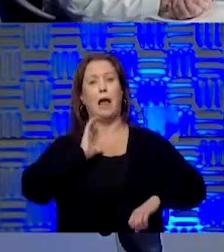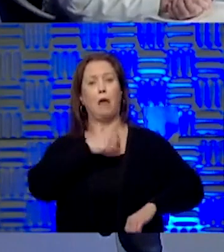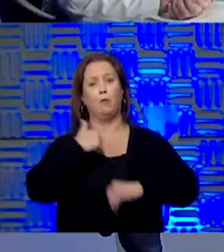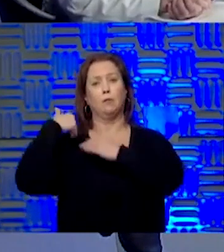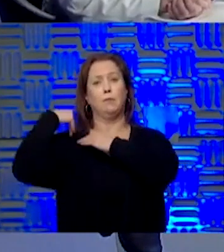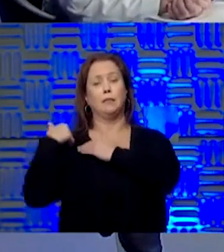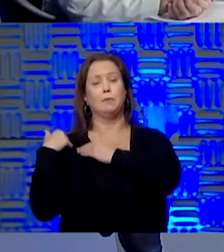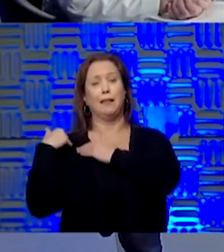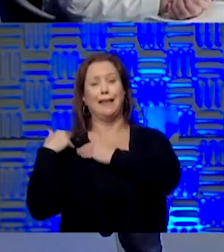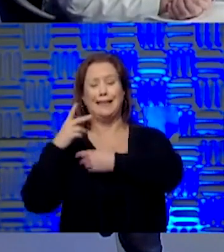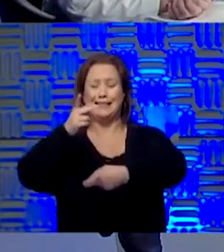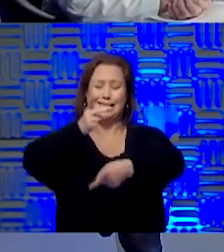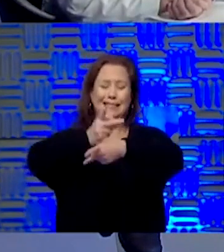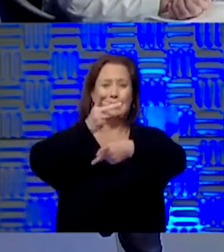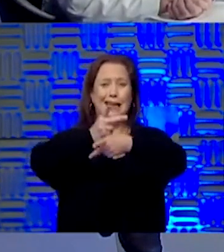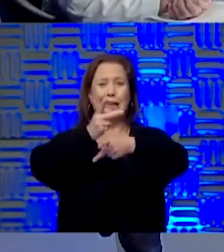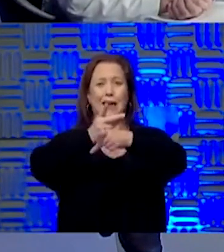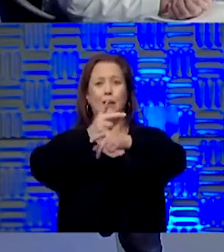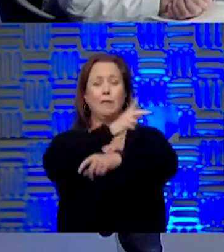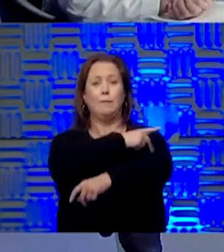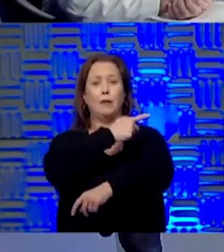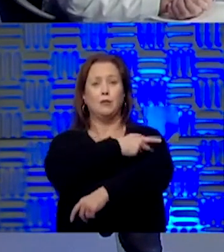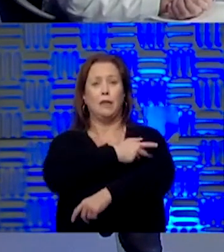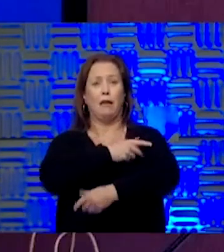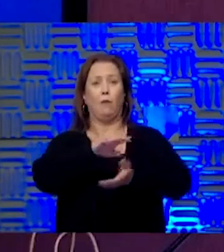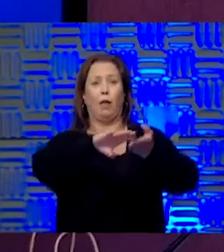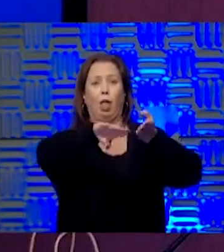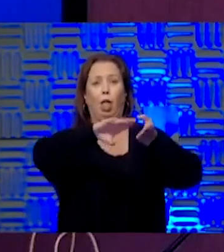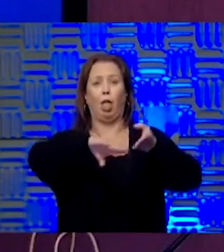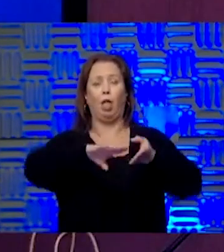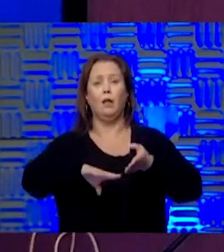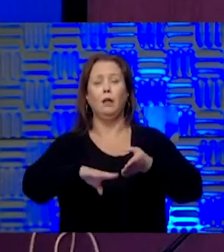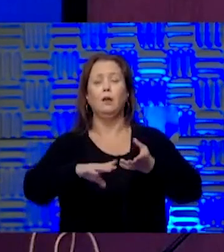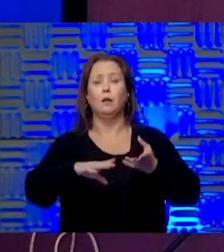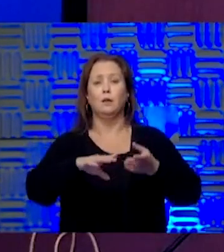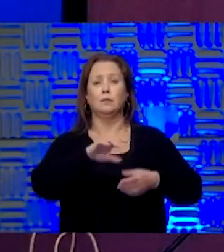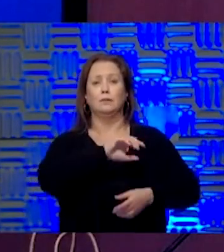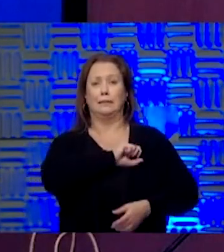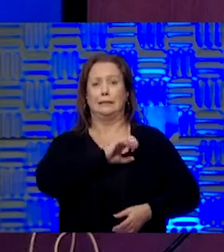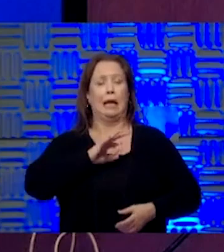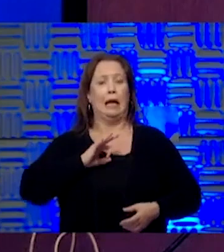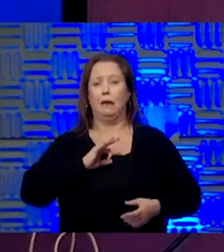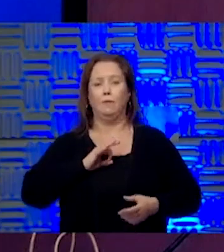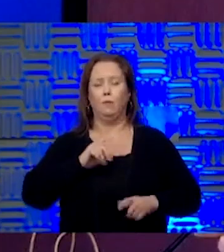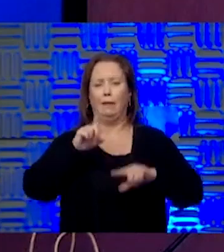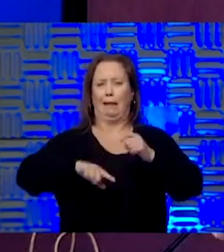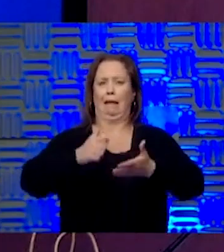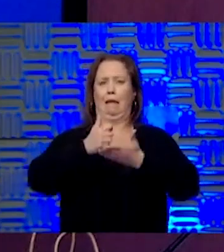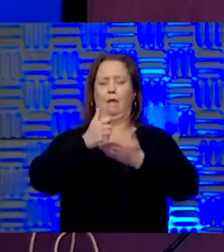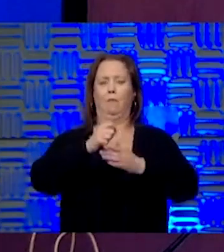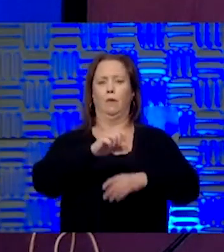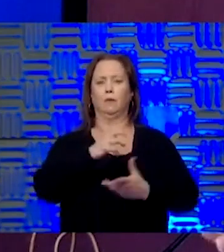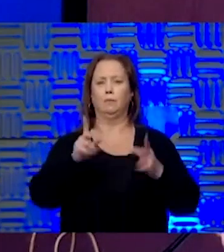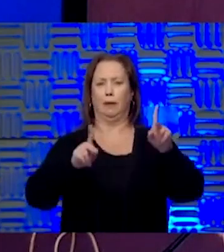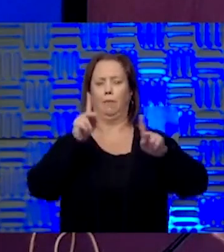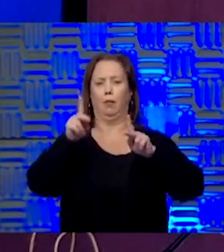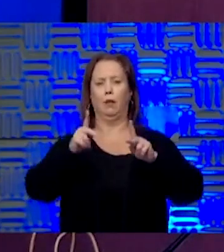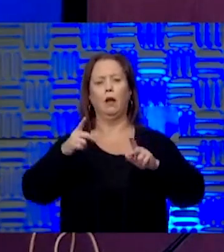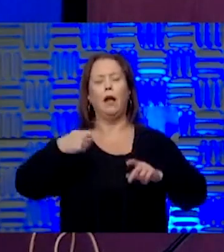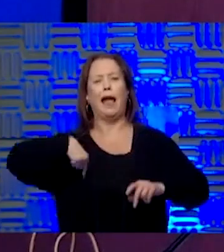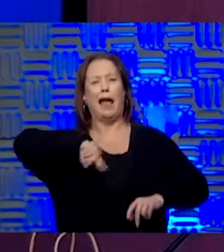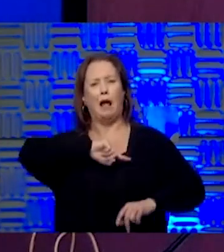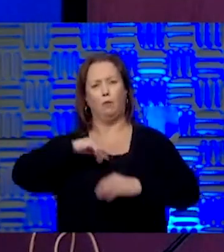care of the patients. If we dismantle a workforce, we can't fulfill that responsibility. And I think if we're actually part of the community, we have a responsibility